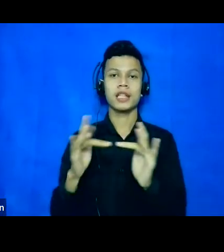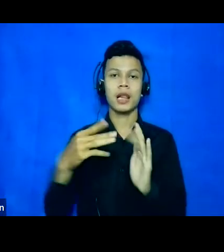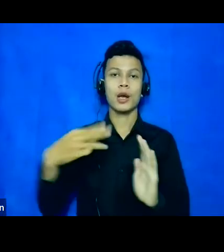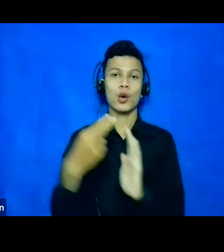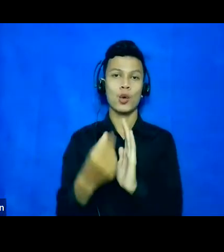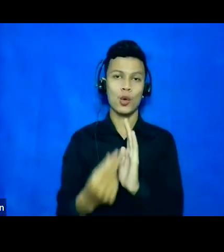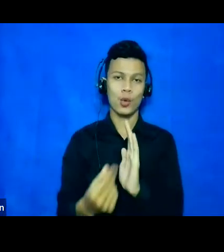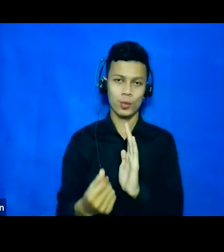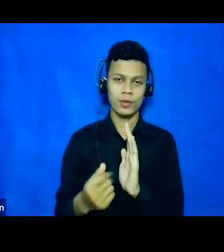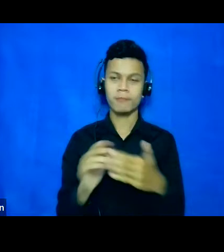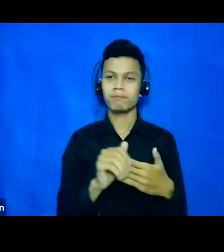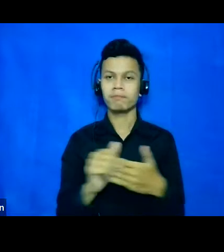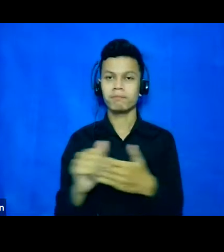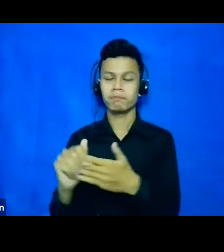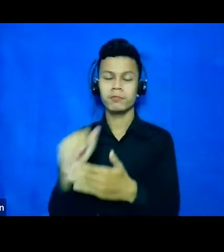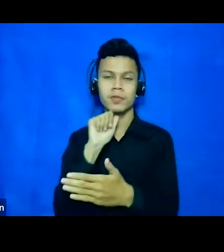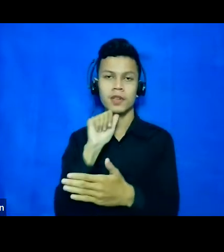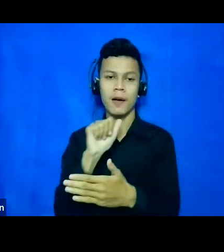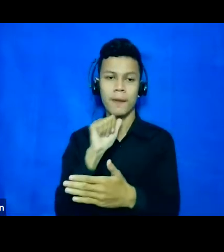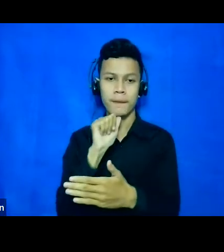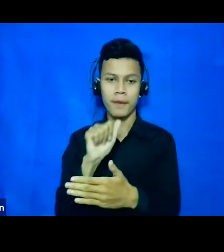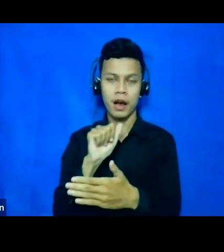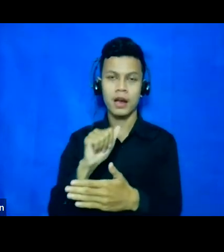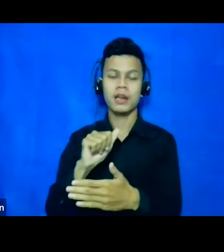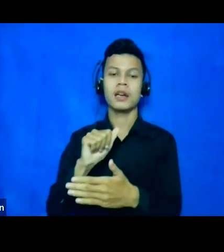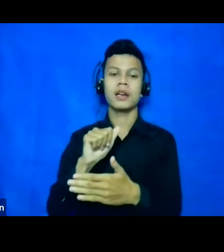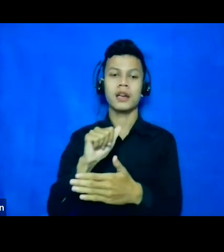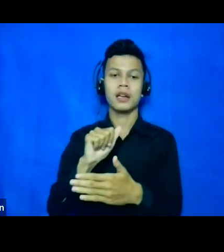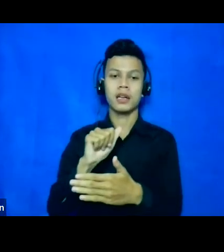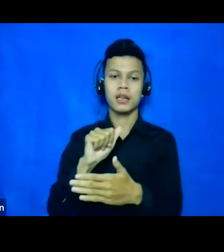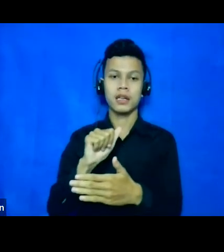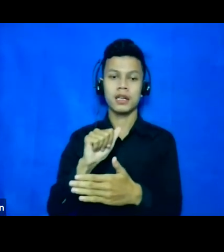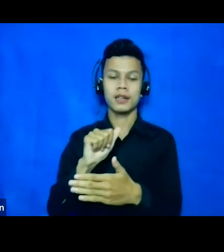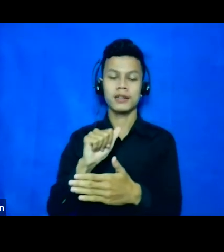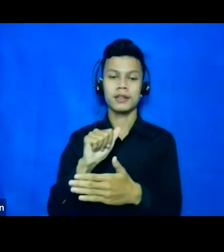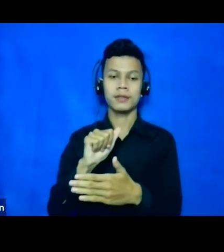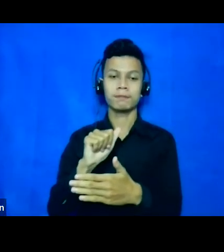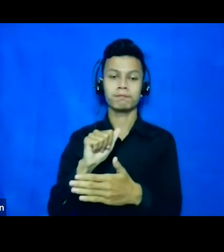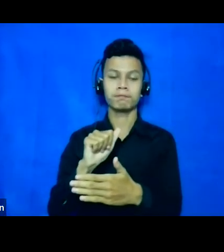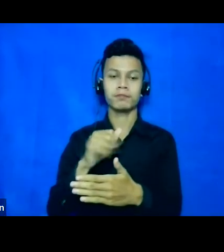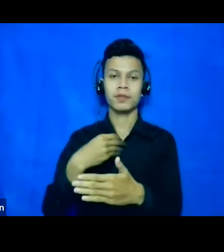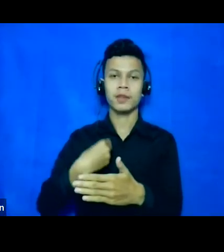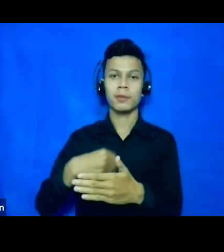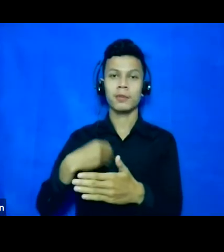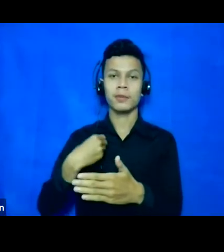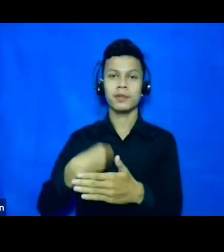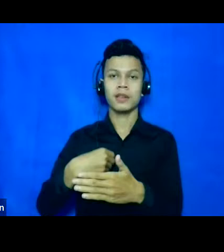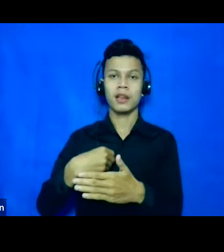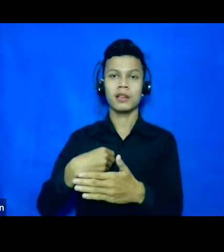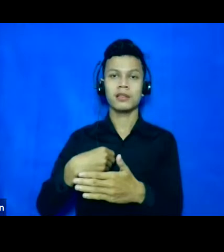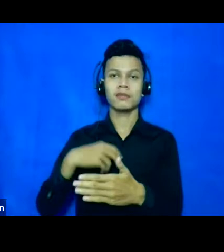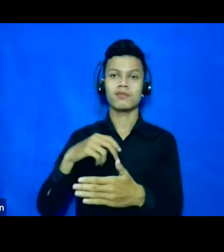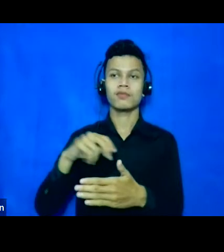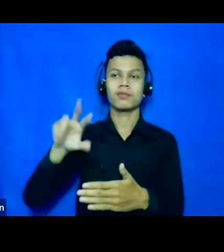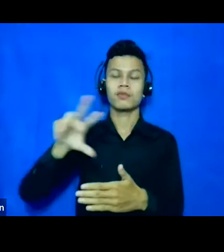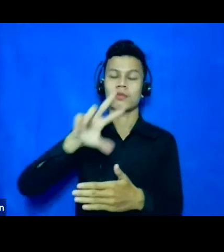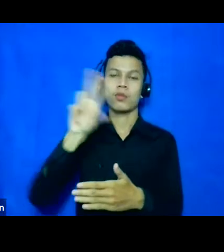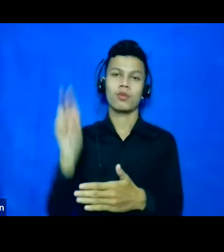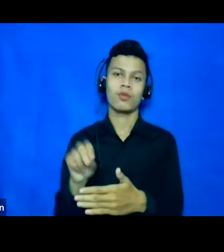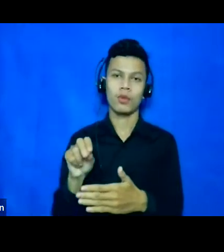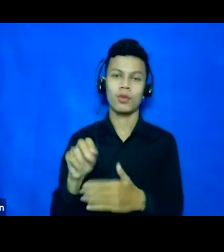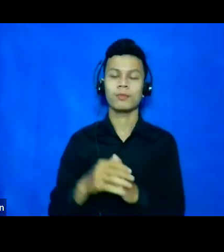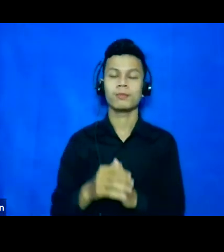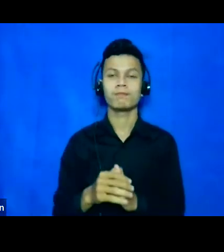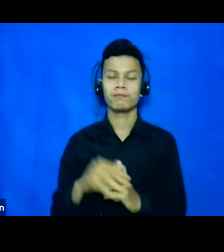Informatics, which comprises of connectivity and post-COVID-19 recovery, secondly,